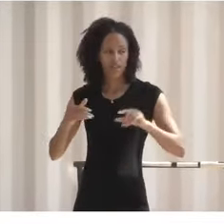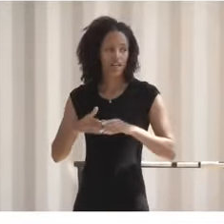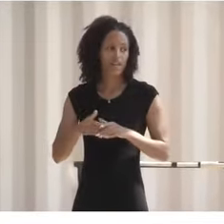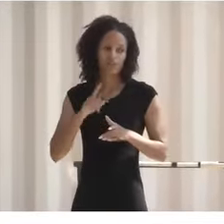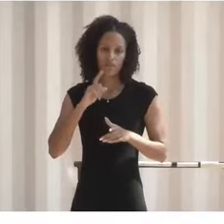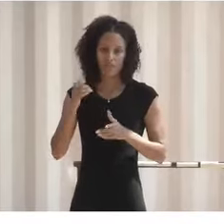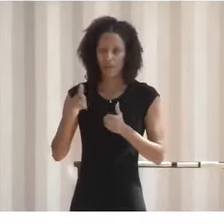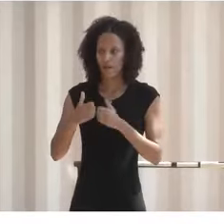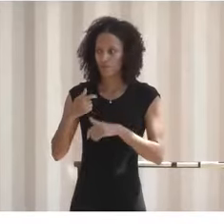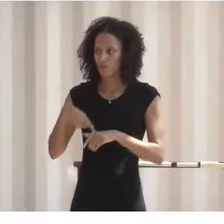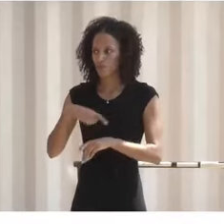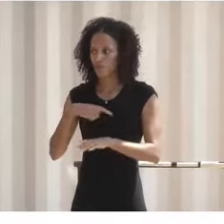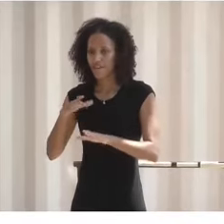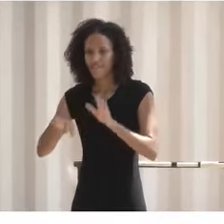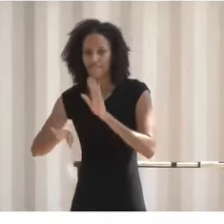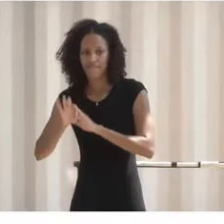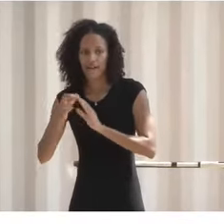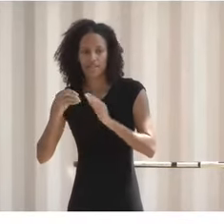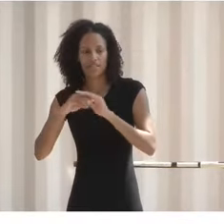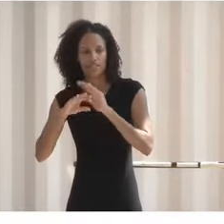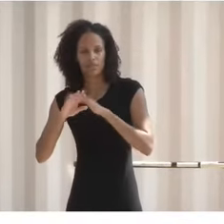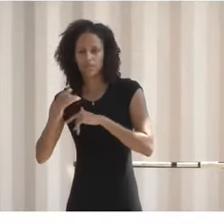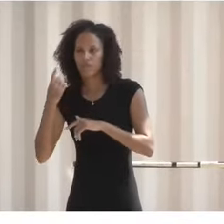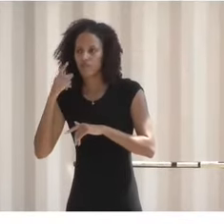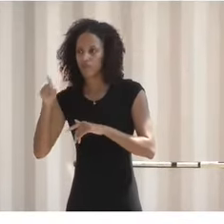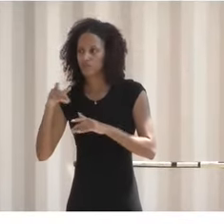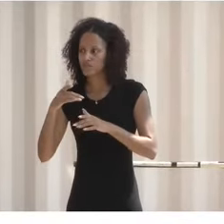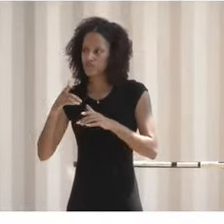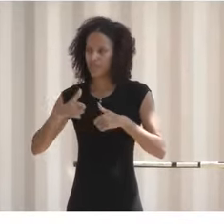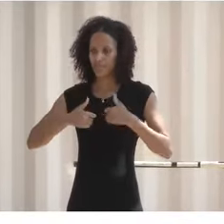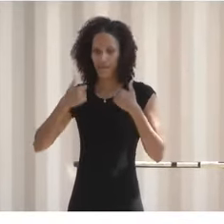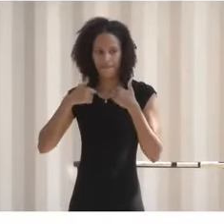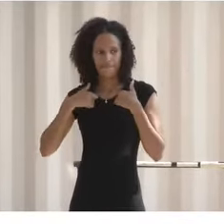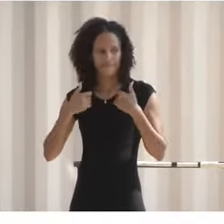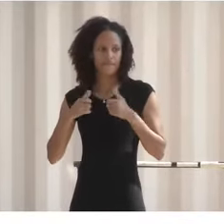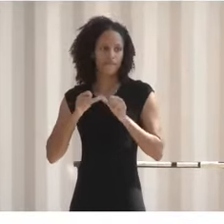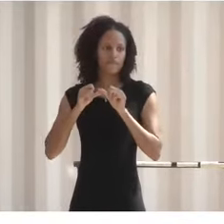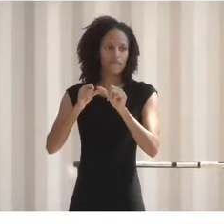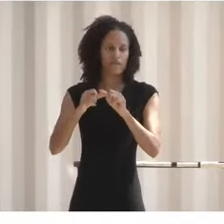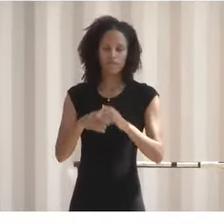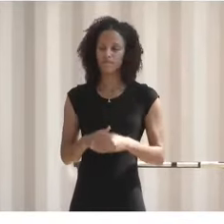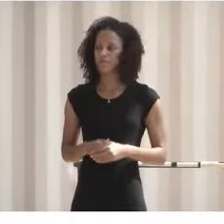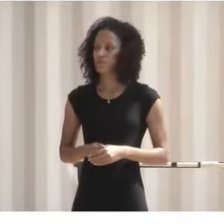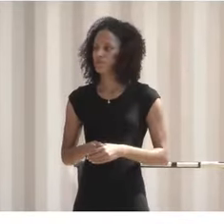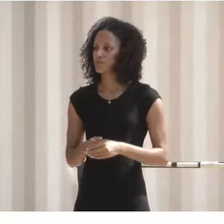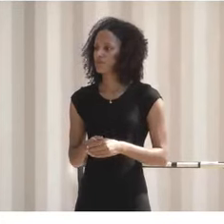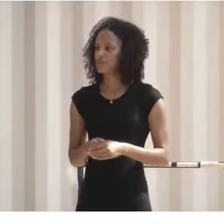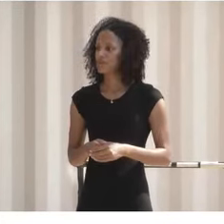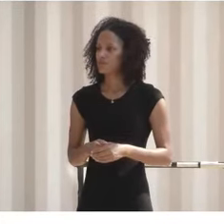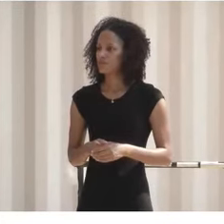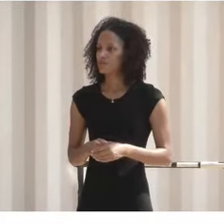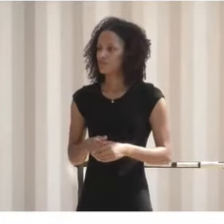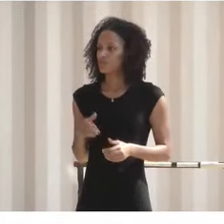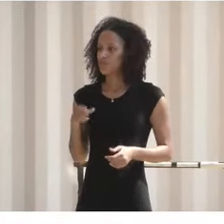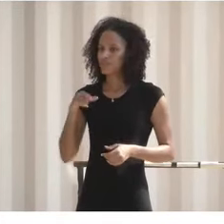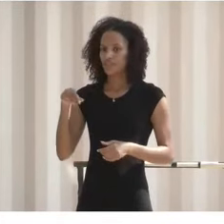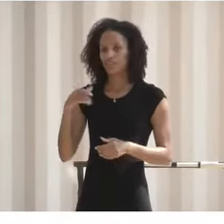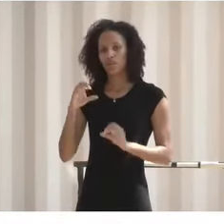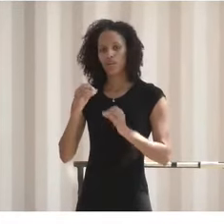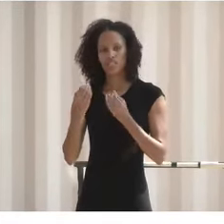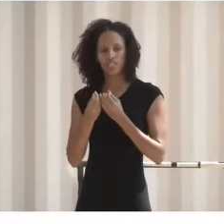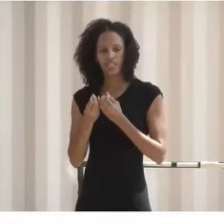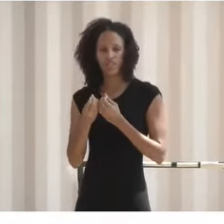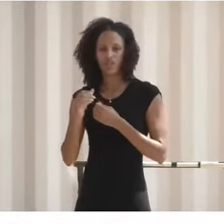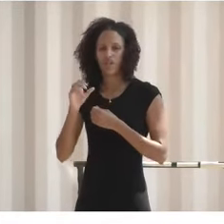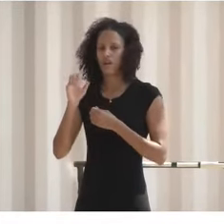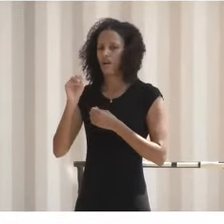this youth to be able to find sustainable sources of livelihood. And with that, then the MA Trust and other organization, we are trying